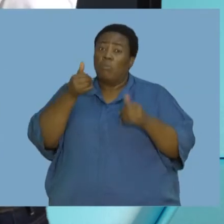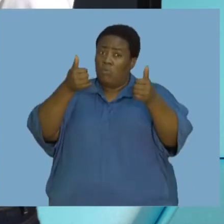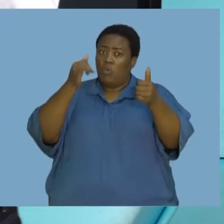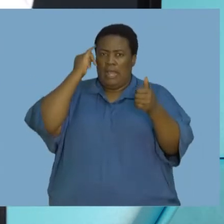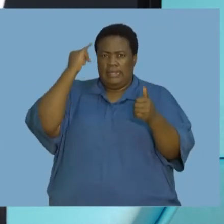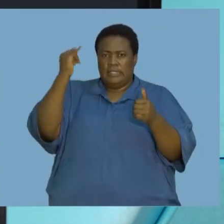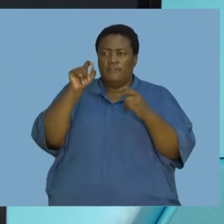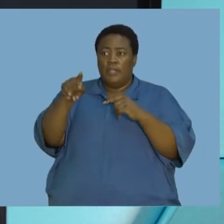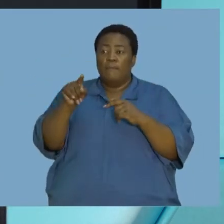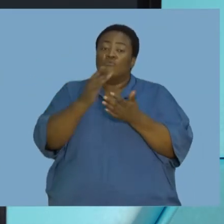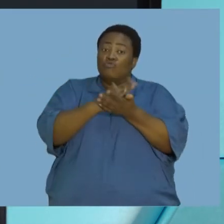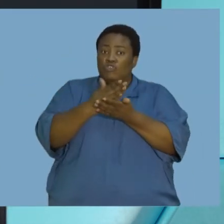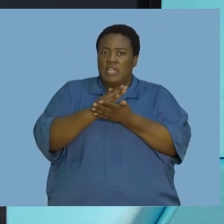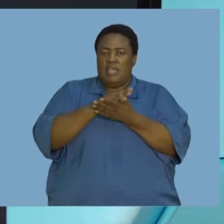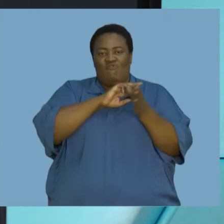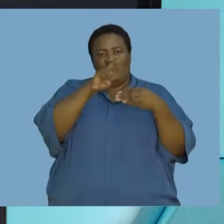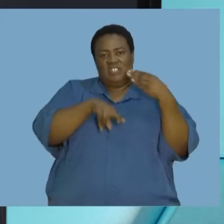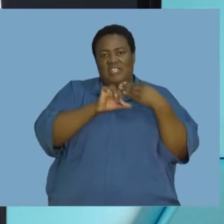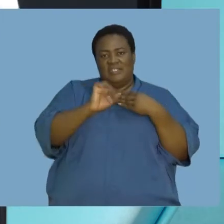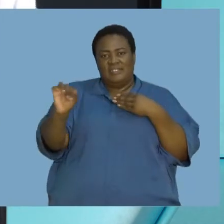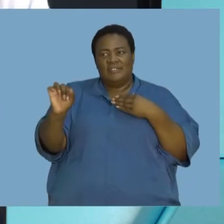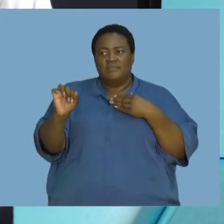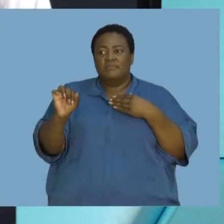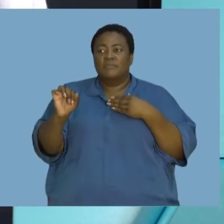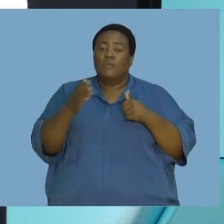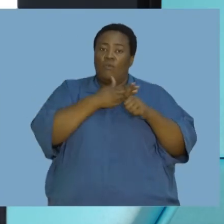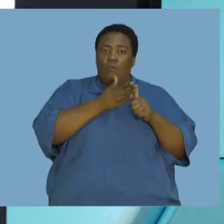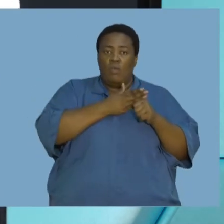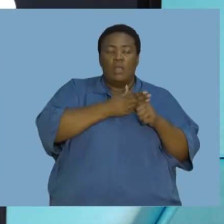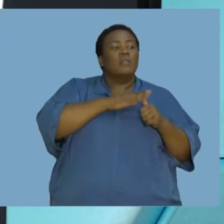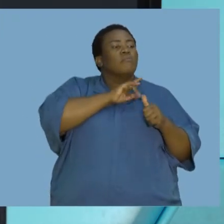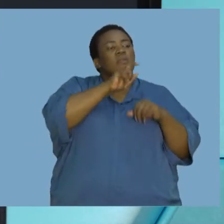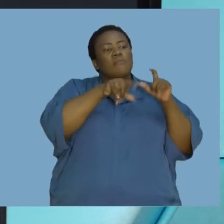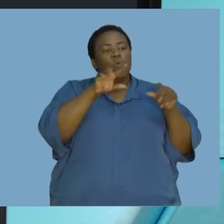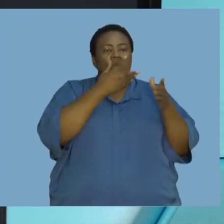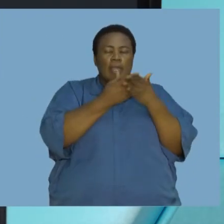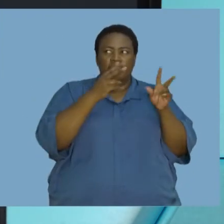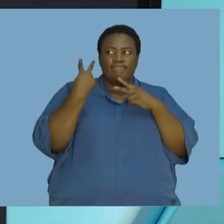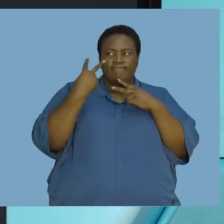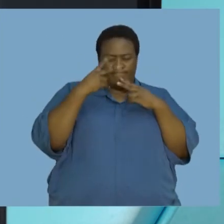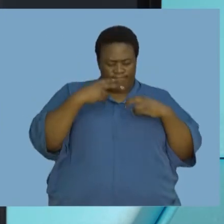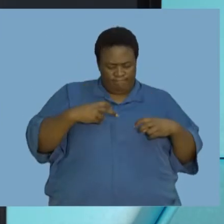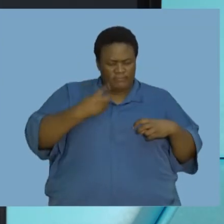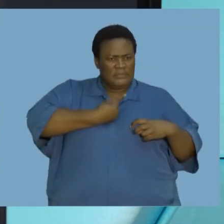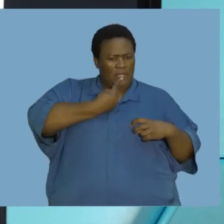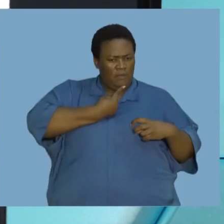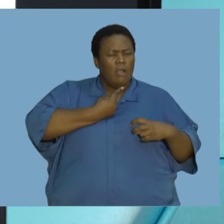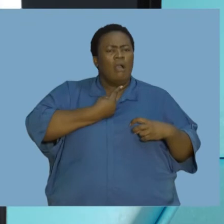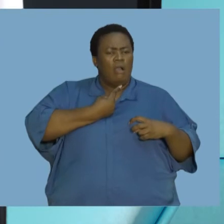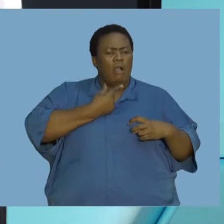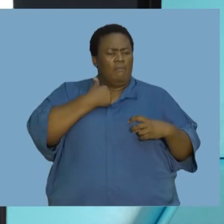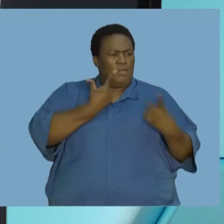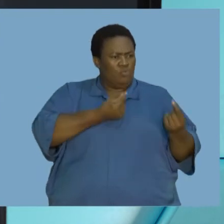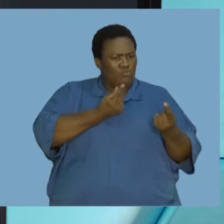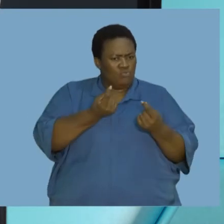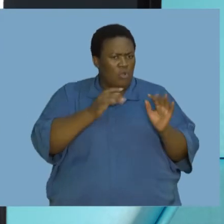that it would be an excellent idea for them to be able to share their results. 1, for people to be able to reflect, and 2, for them to